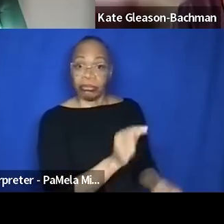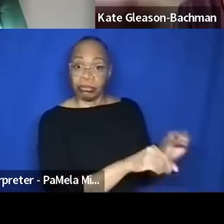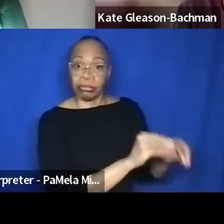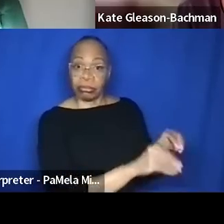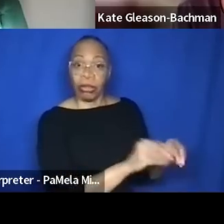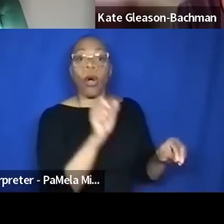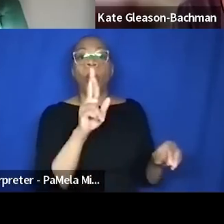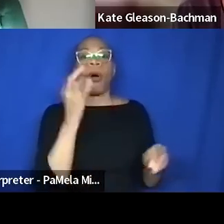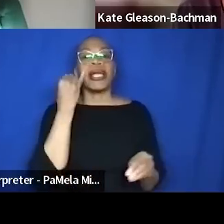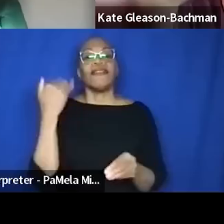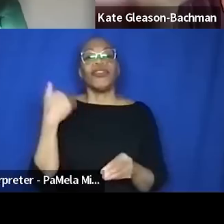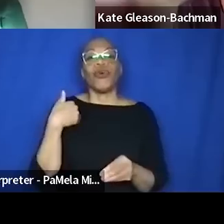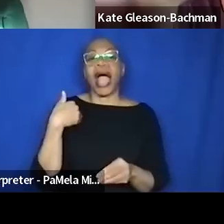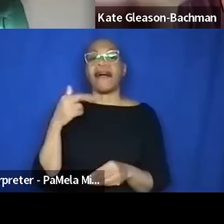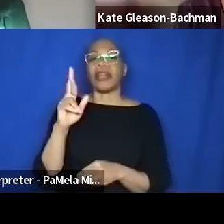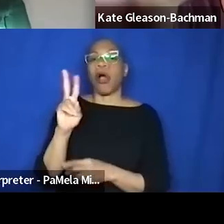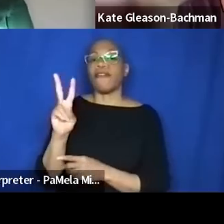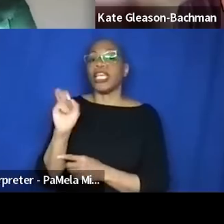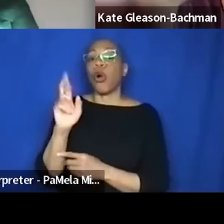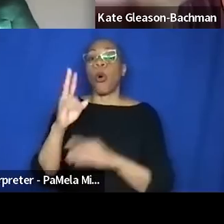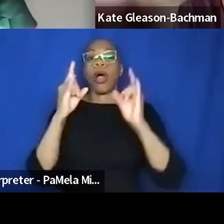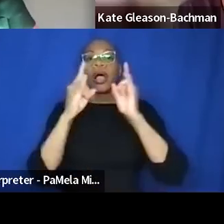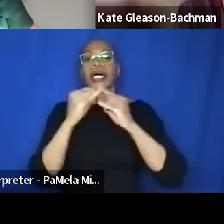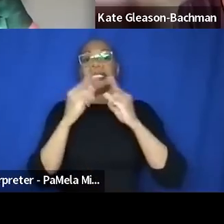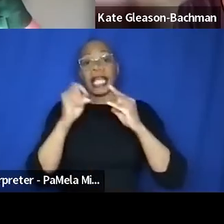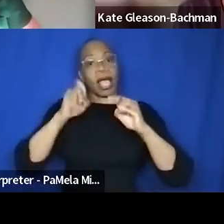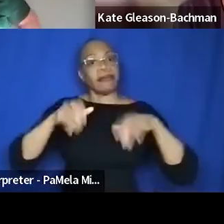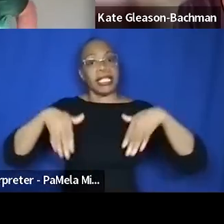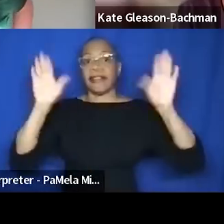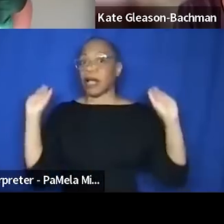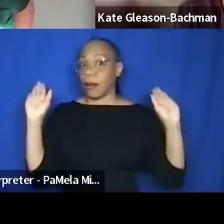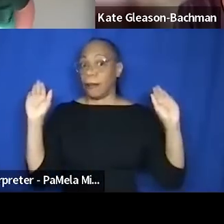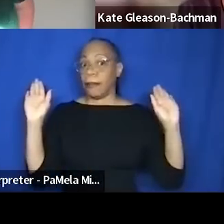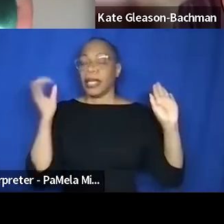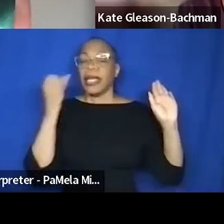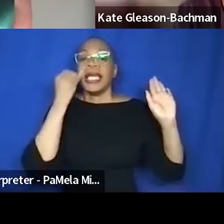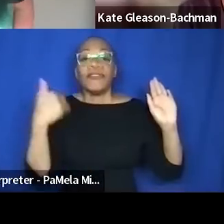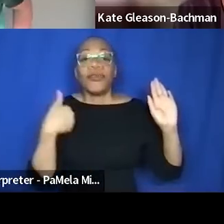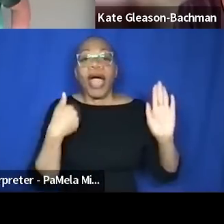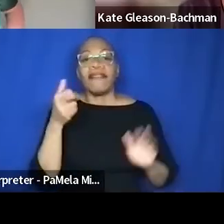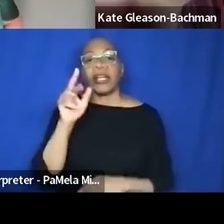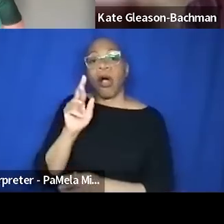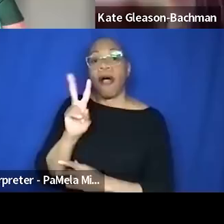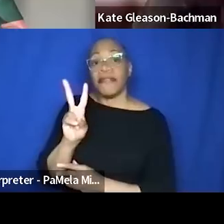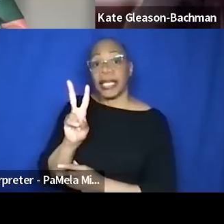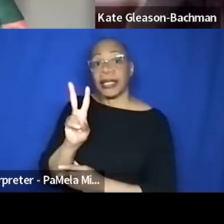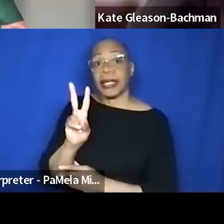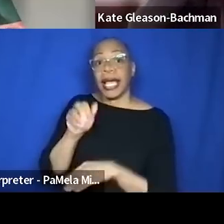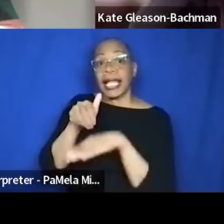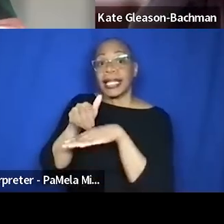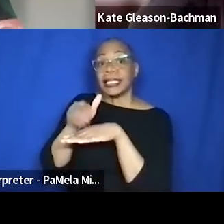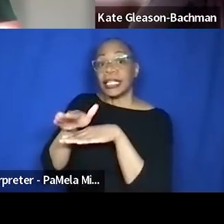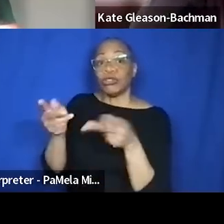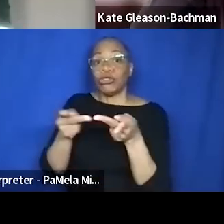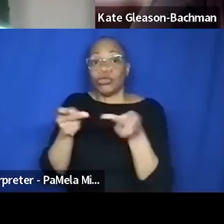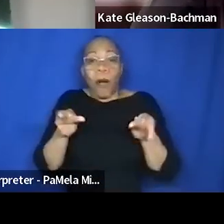RV, if you have a tent, you have to give it up. So if you have an RV and they're sending you to a place